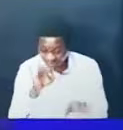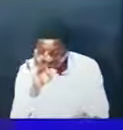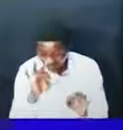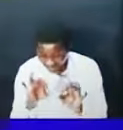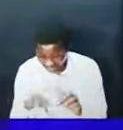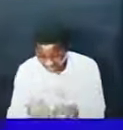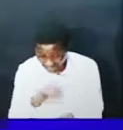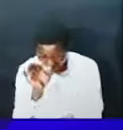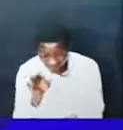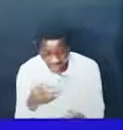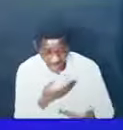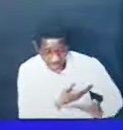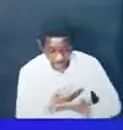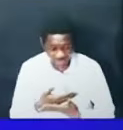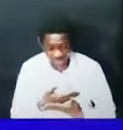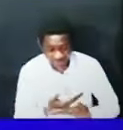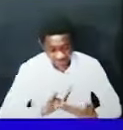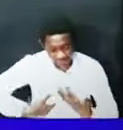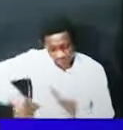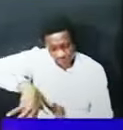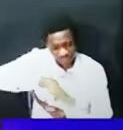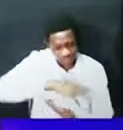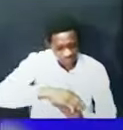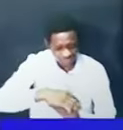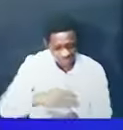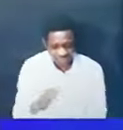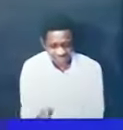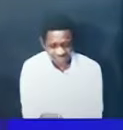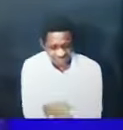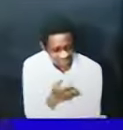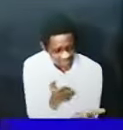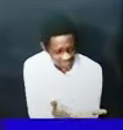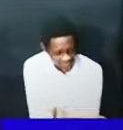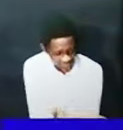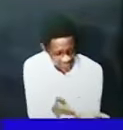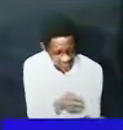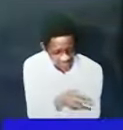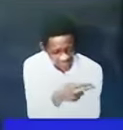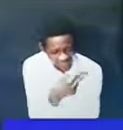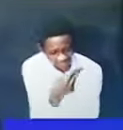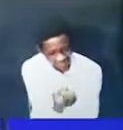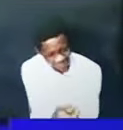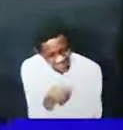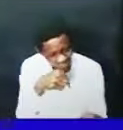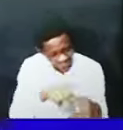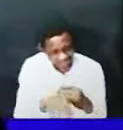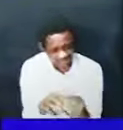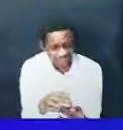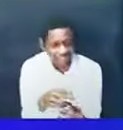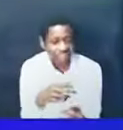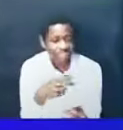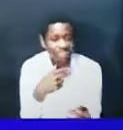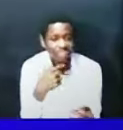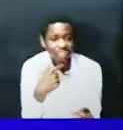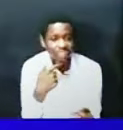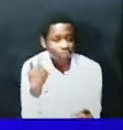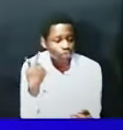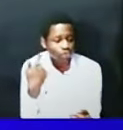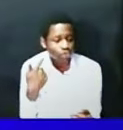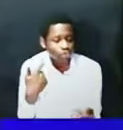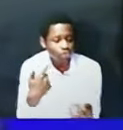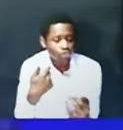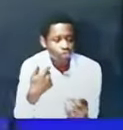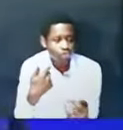and lying in a manger. When in century, mubehu sa akokuwa wade enyura achichire noa oda emwa edidi